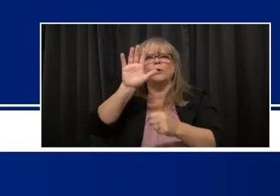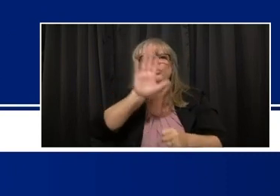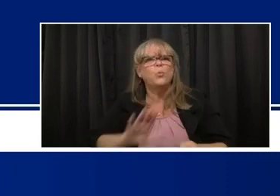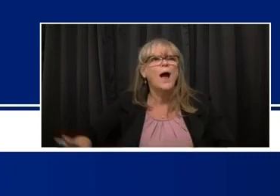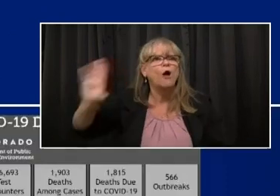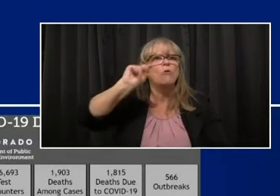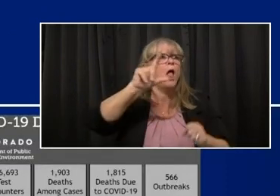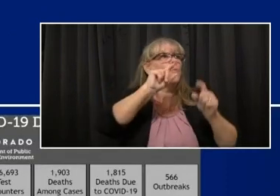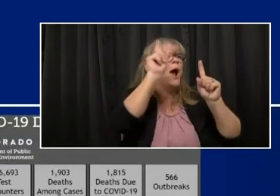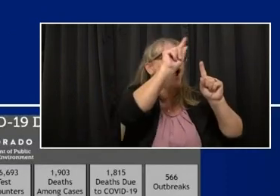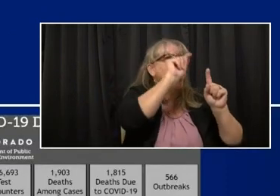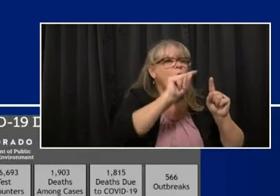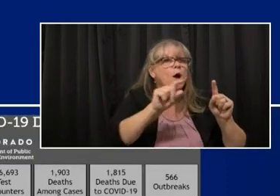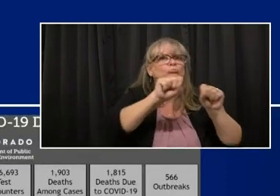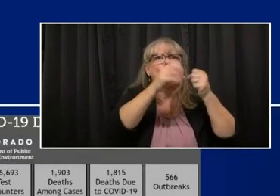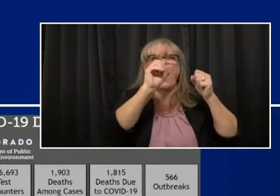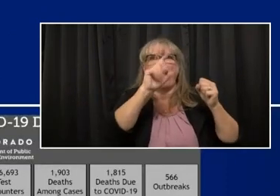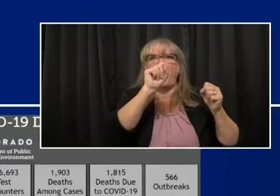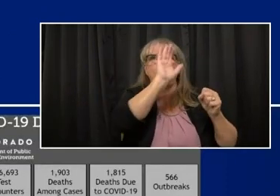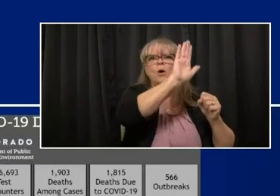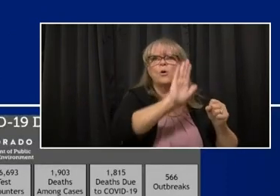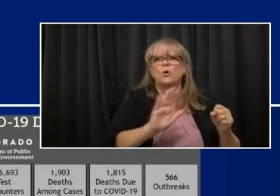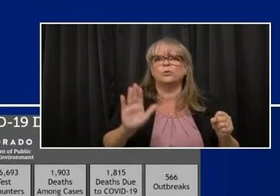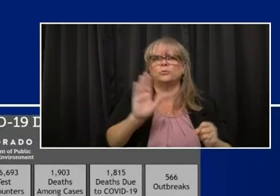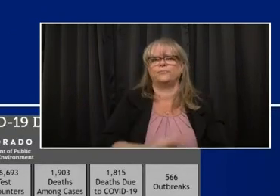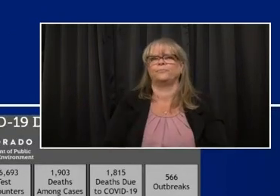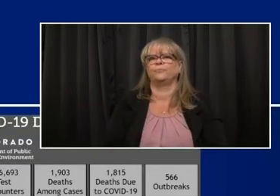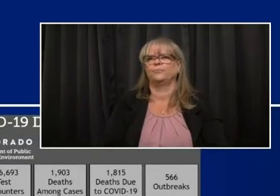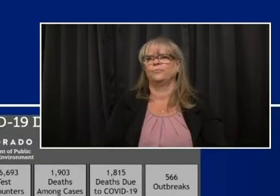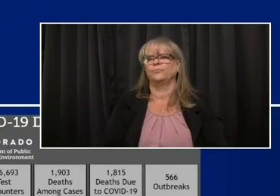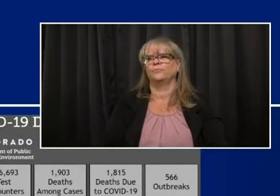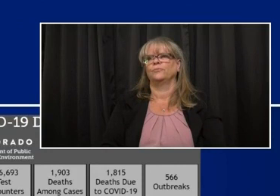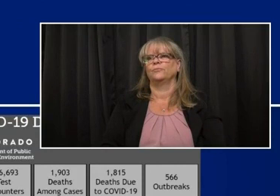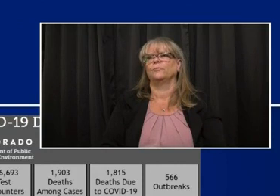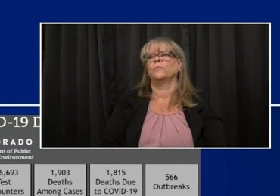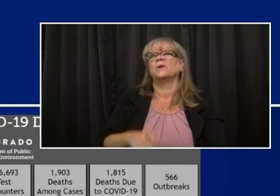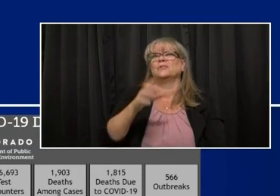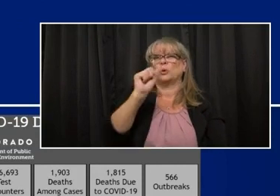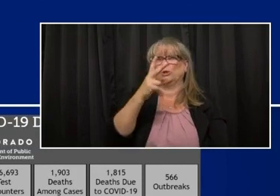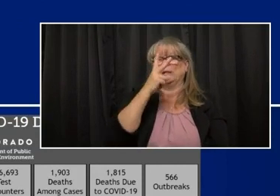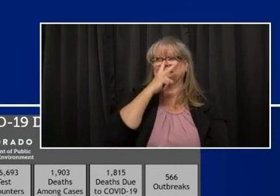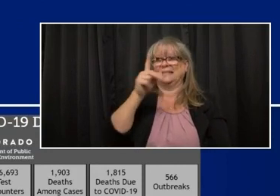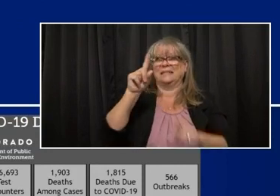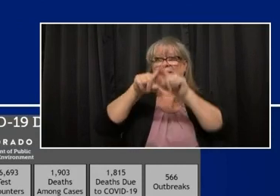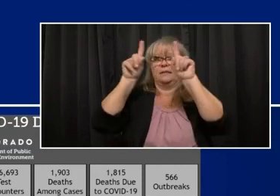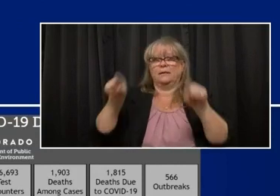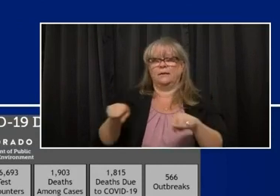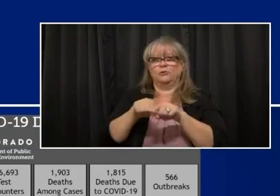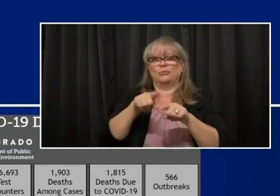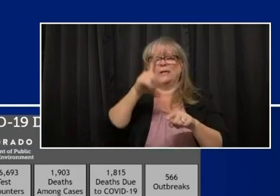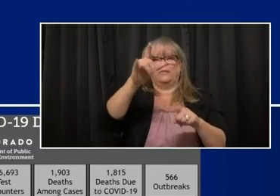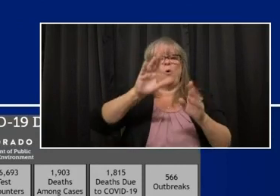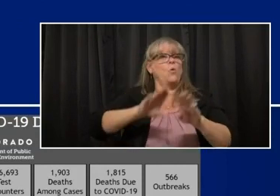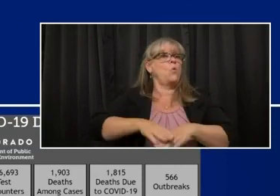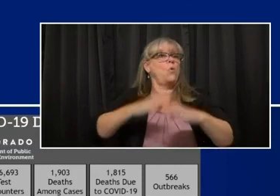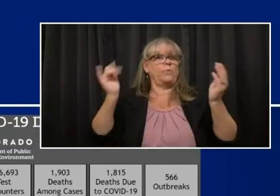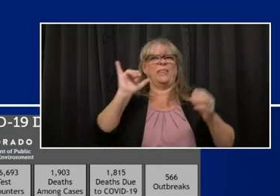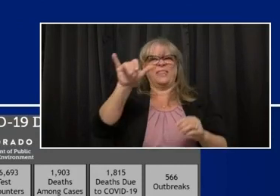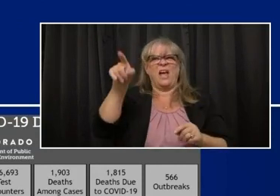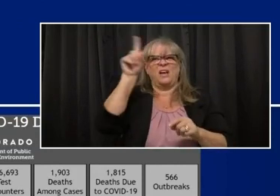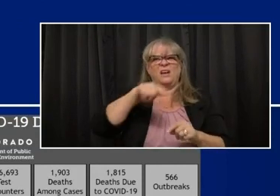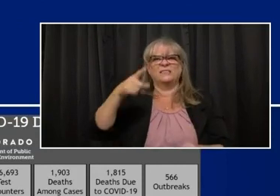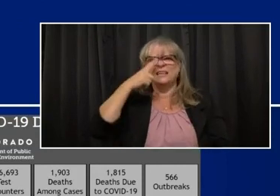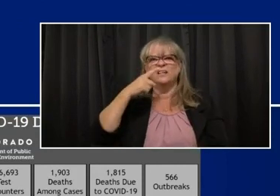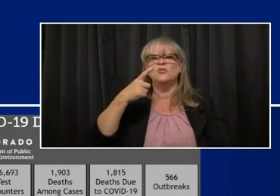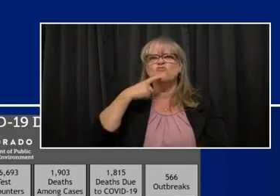slide. So this is what our landing page will look like. As the governor mentioned, this website is now live. The numbers that